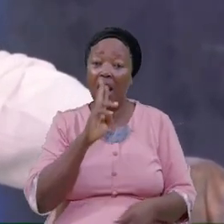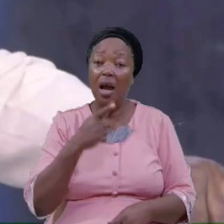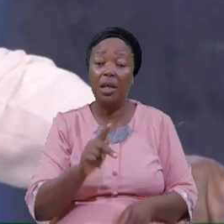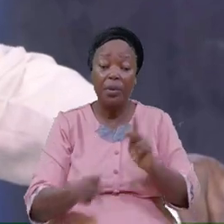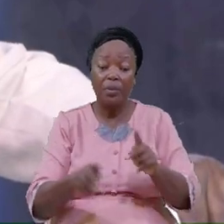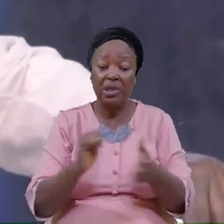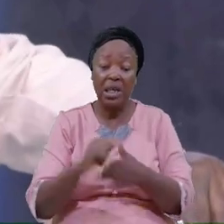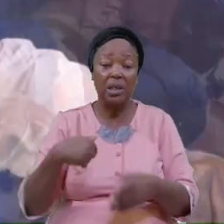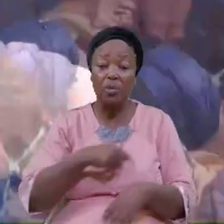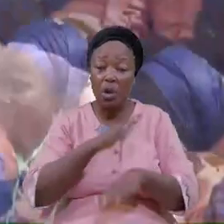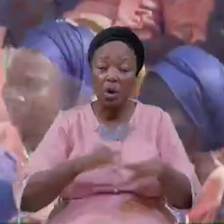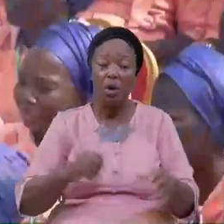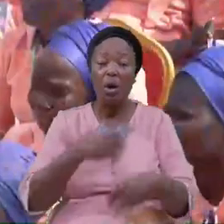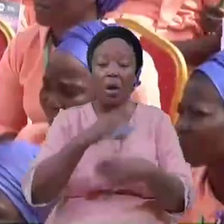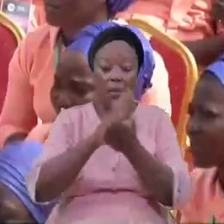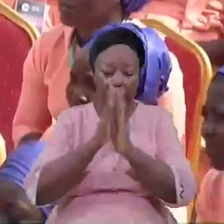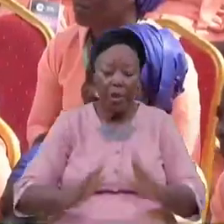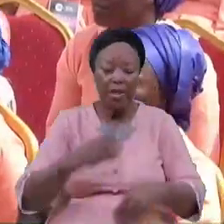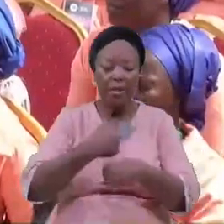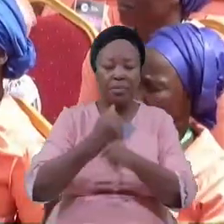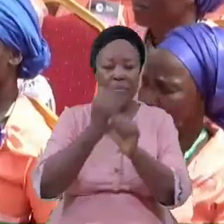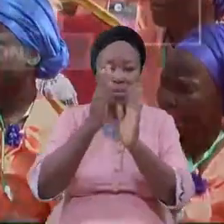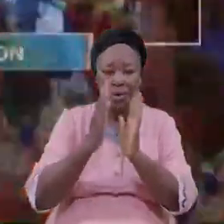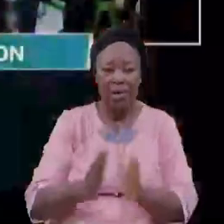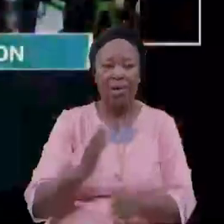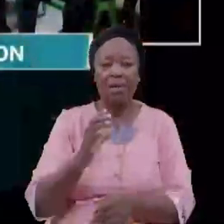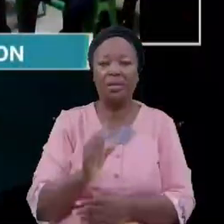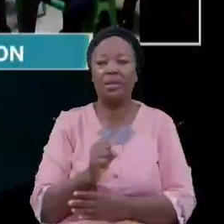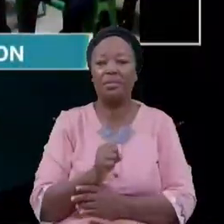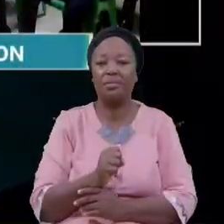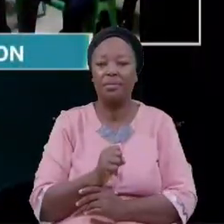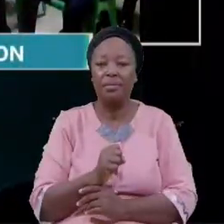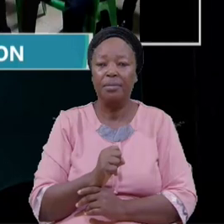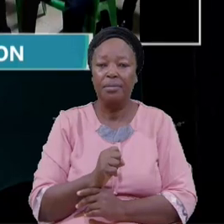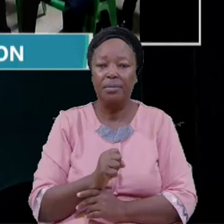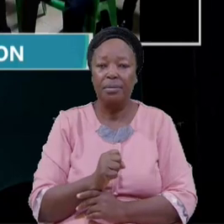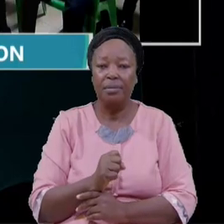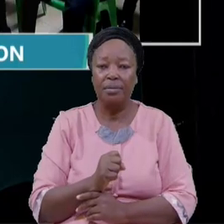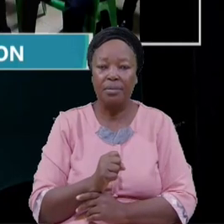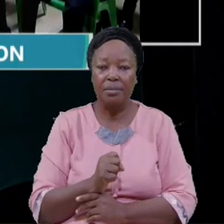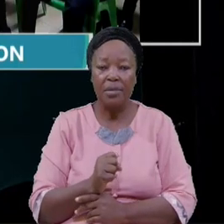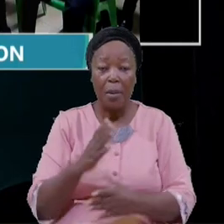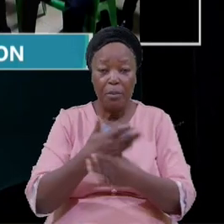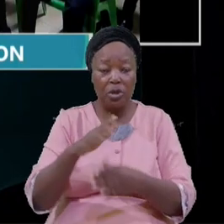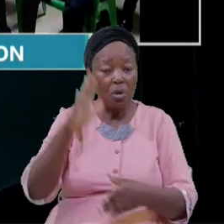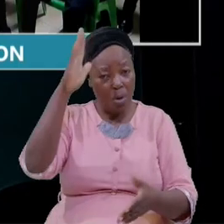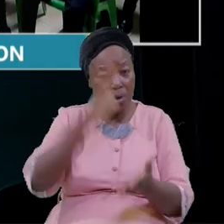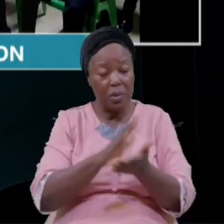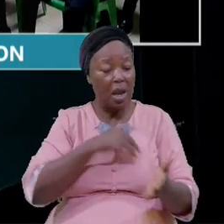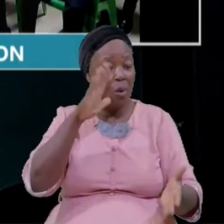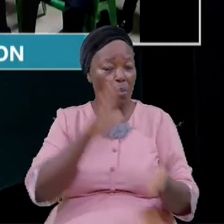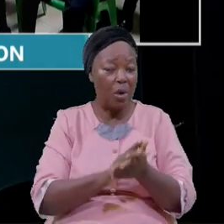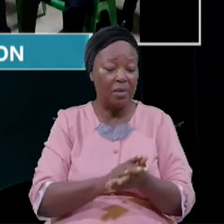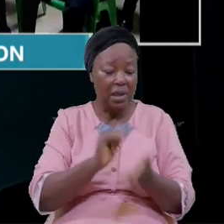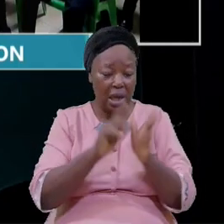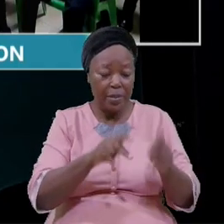peace. Makers. Ce sont ceux-là qu'on appelle des artisans de la Between paix. Husband and wife, entre mari et femme, il y a un artisan